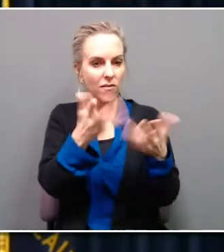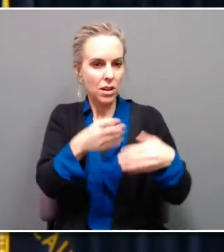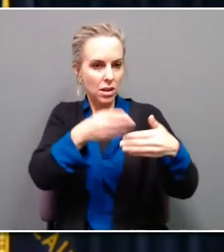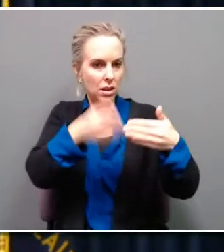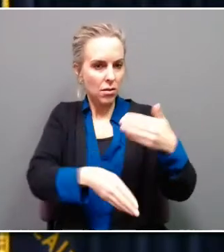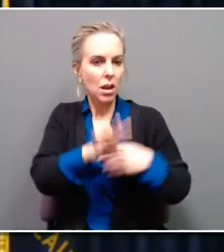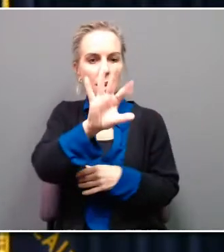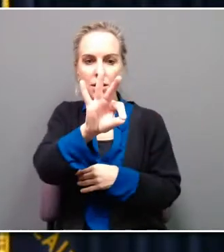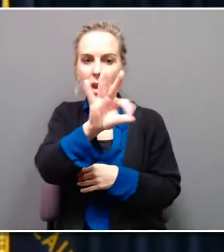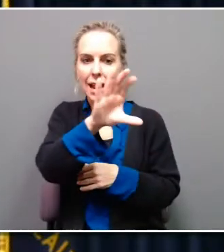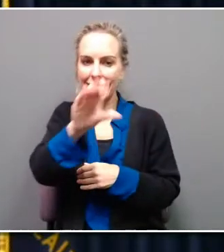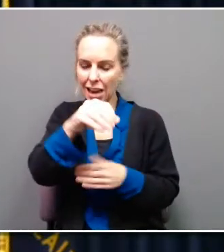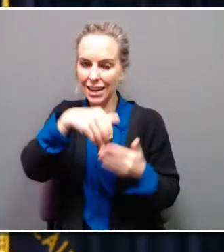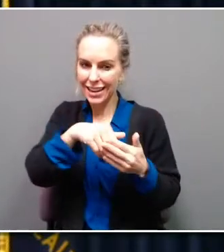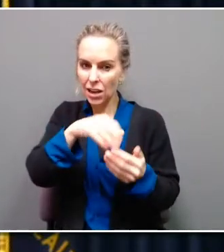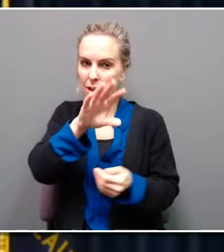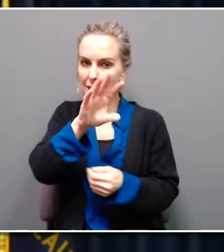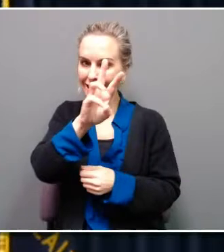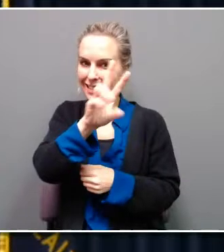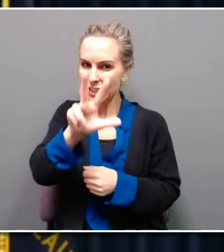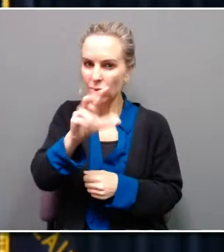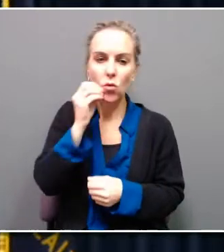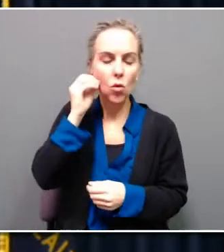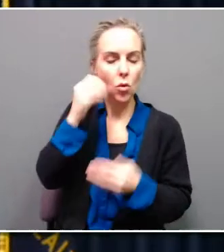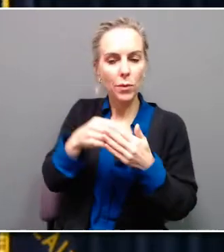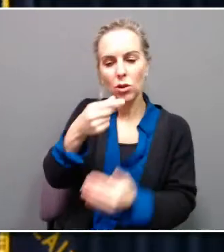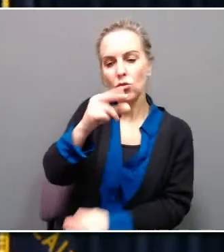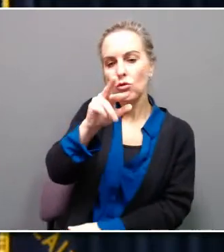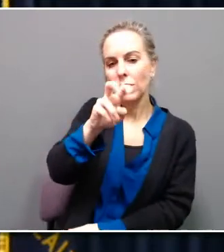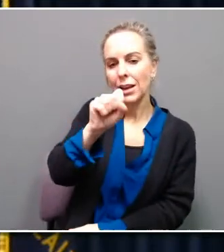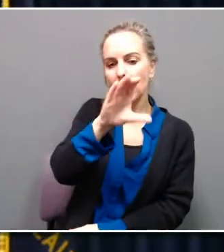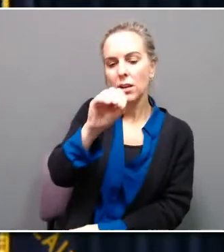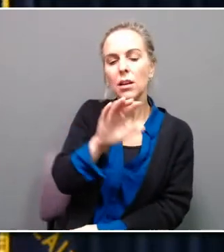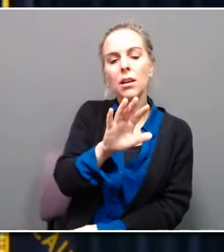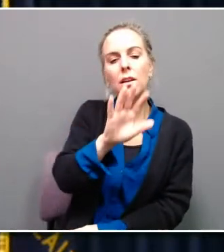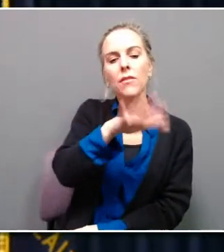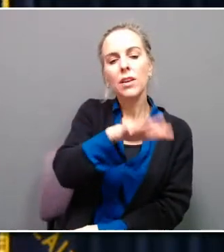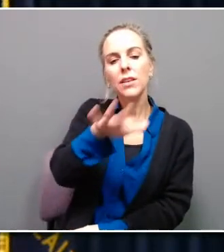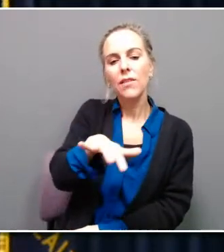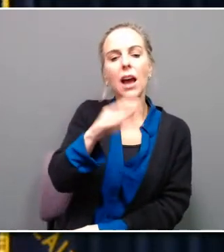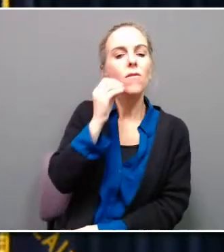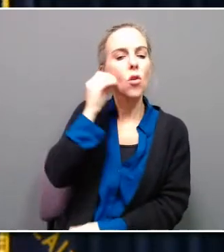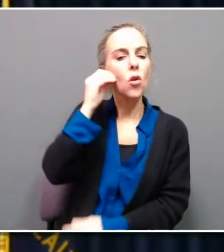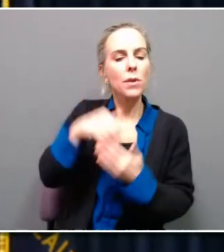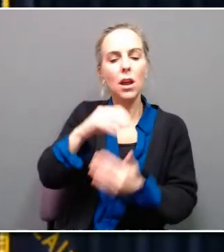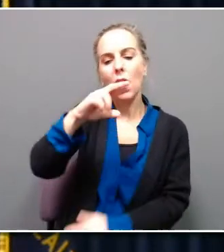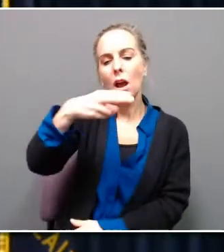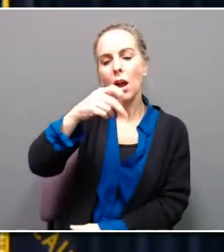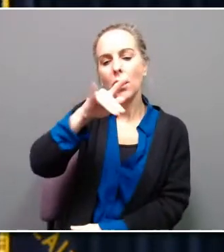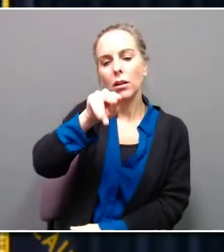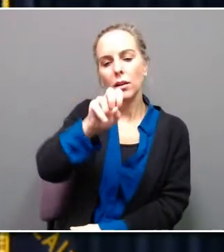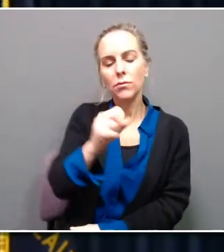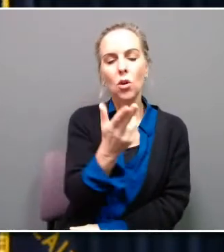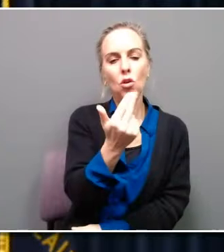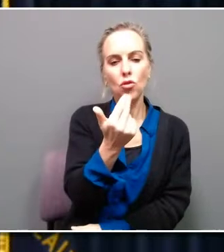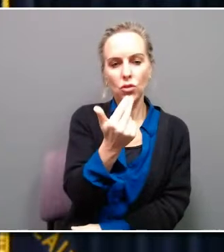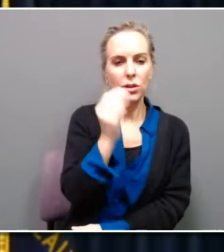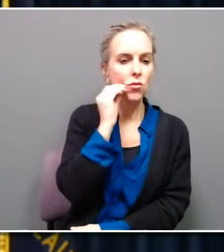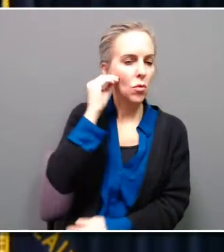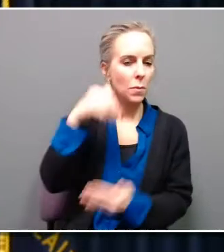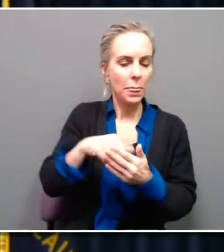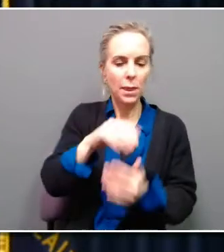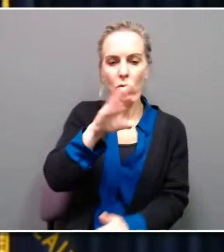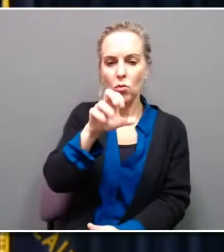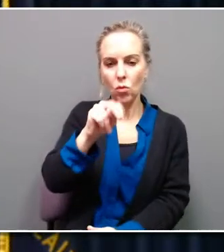63 homes in Graves County, 55 in Hopkins County, 13 in Warren County, 11